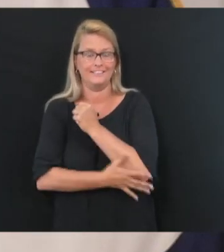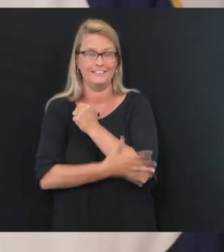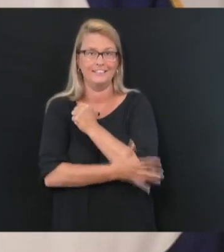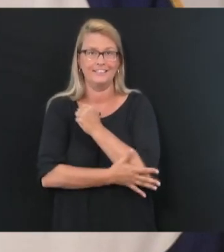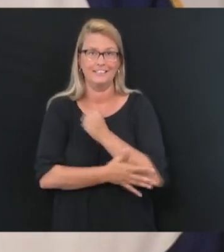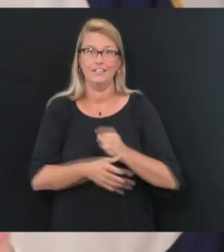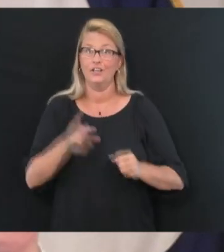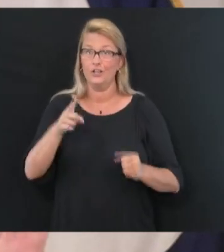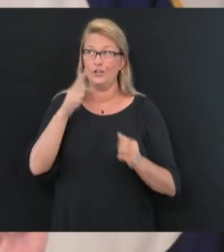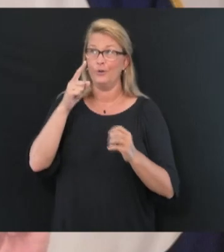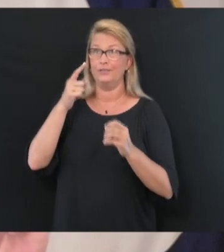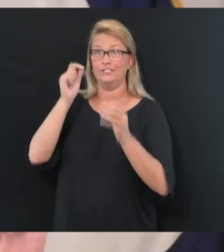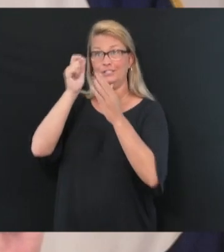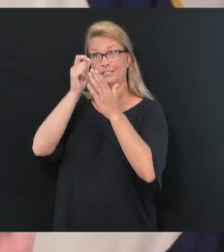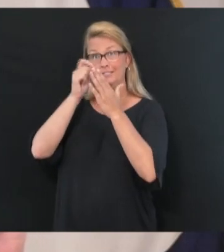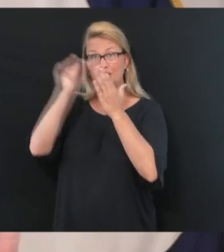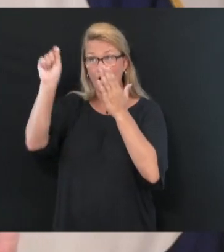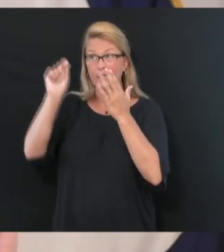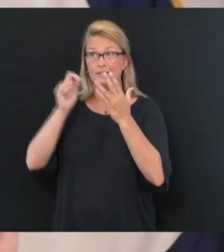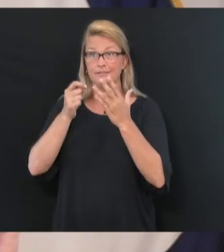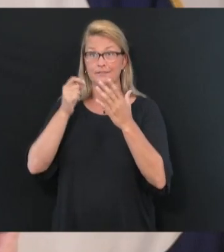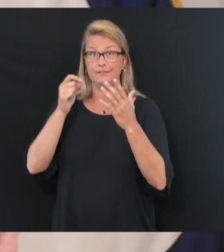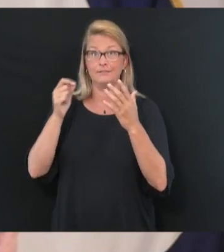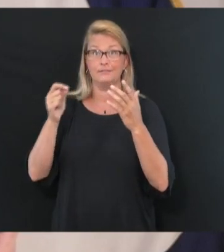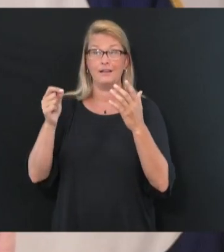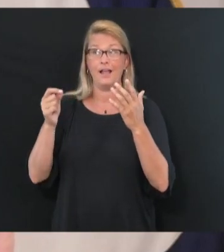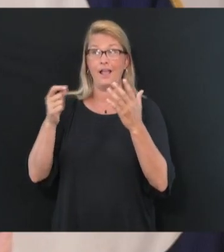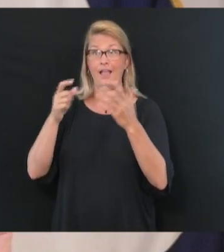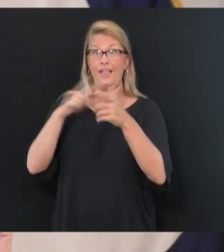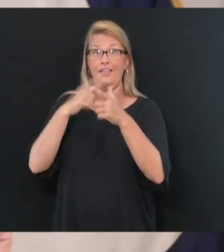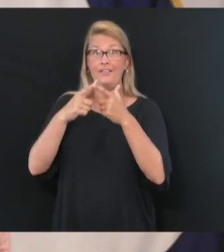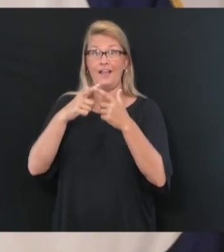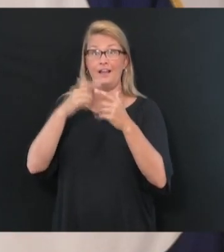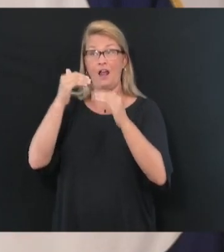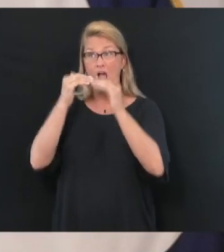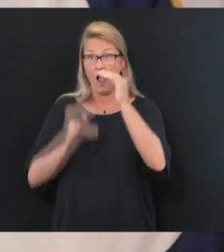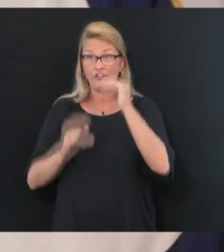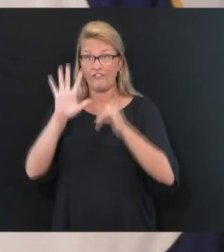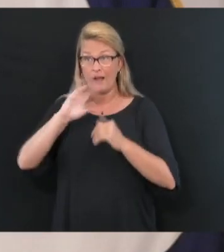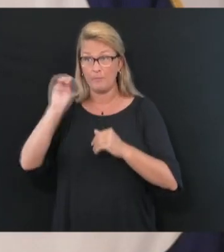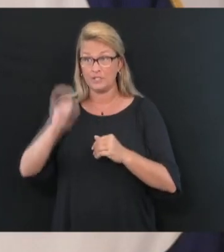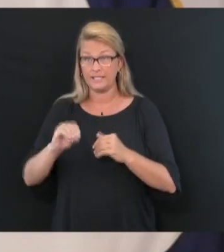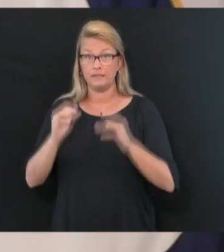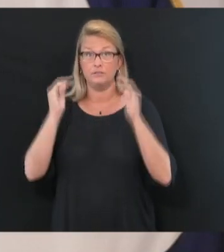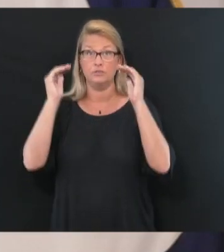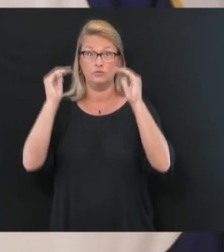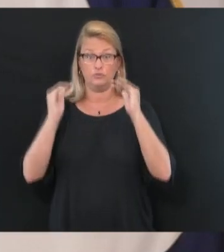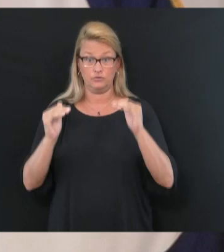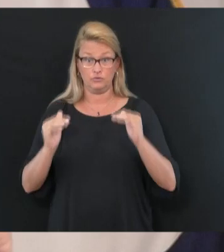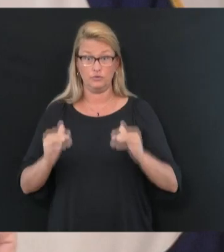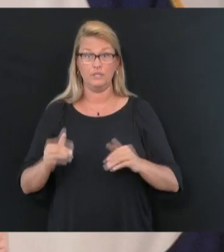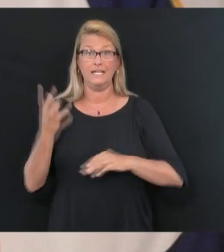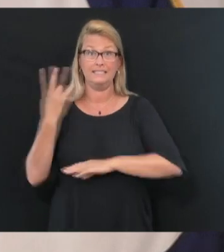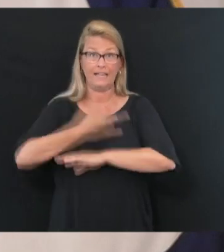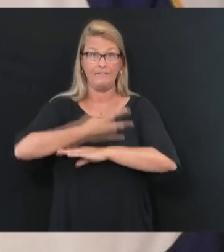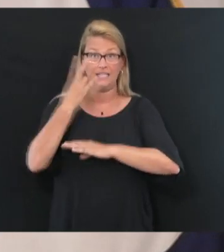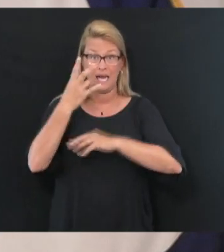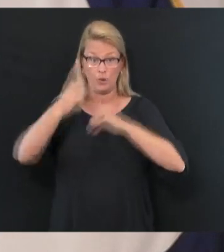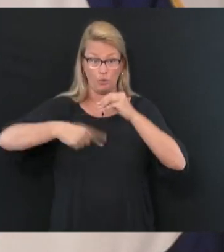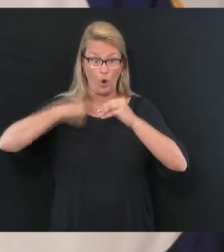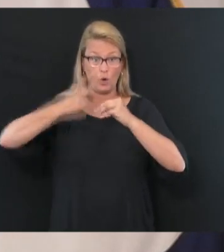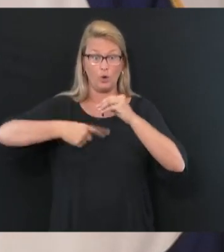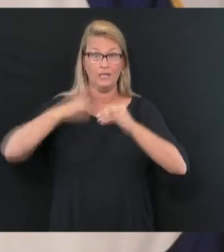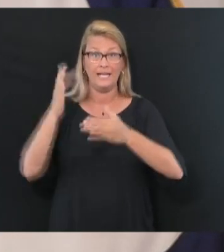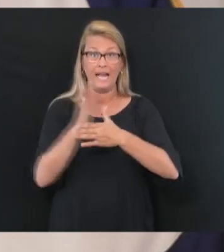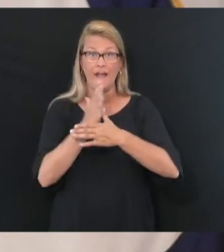of it is you check the box on the first level, under 5%. Then you go a 7-day average. Then